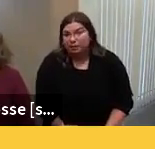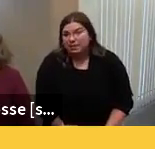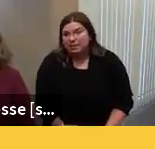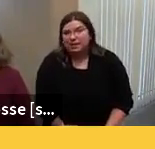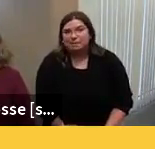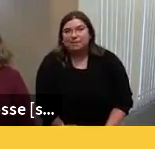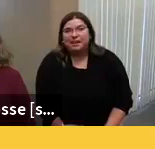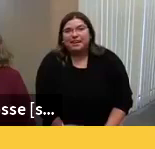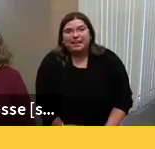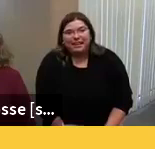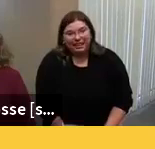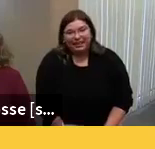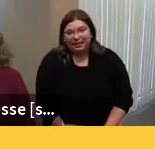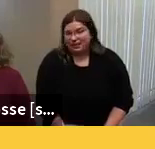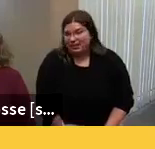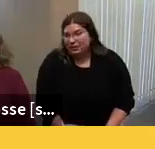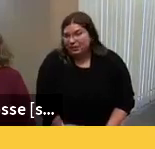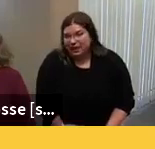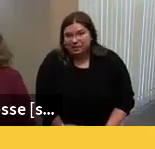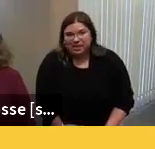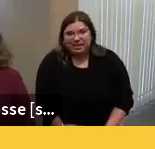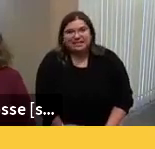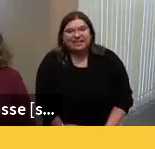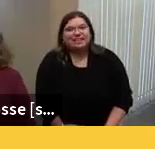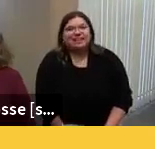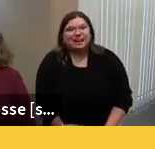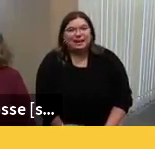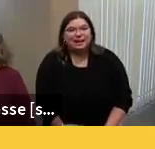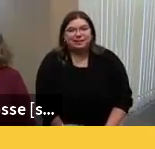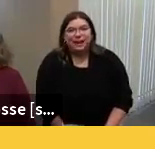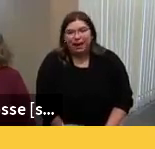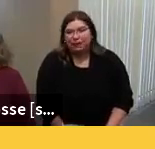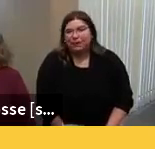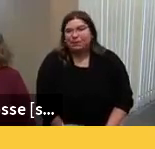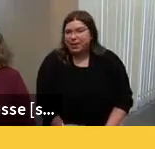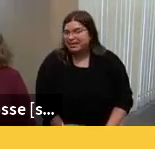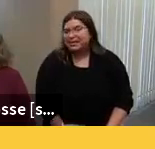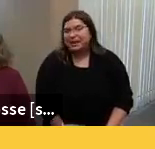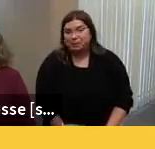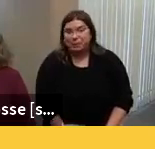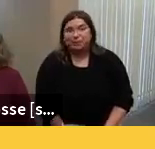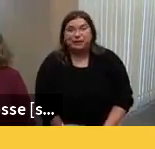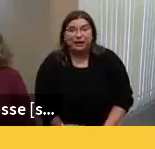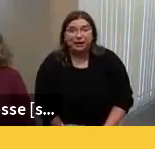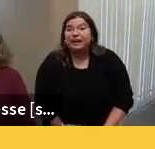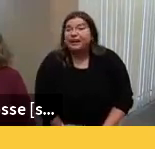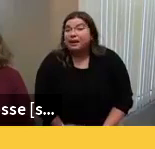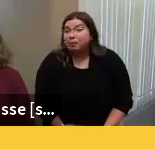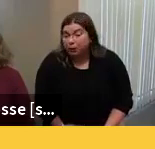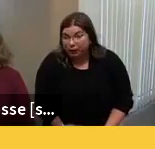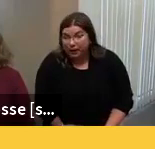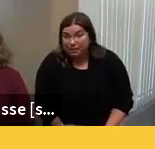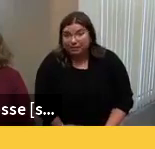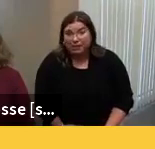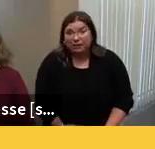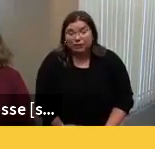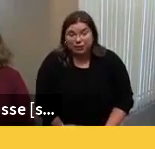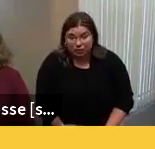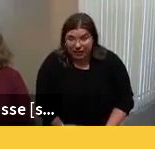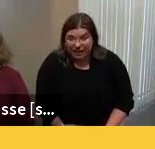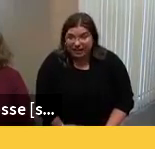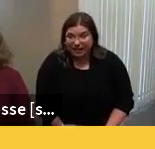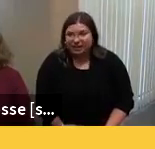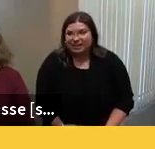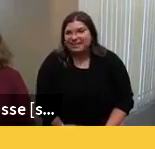program offers them, their skill development, how impressed they were with their program and